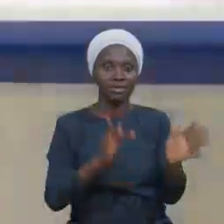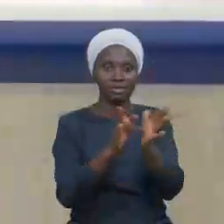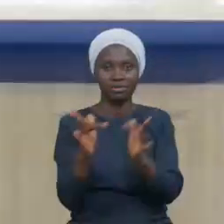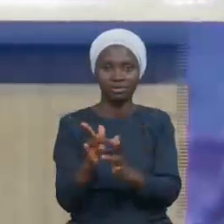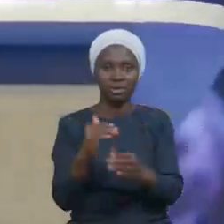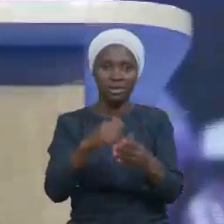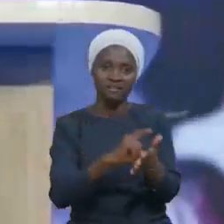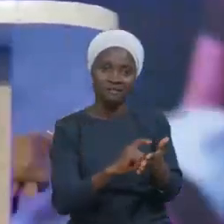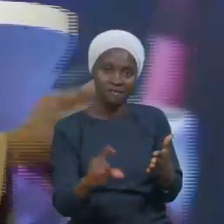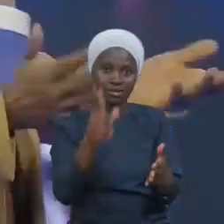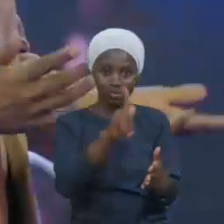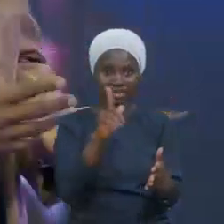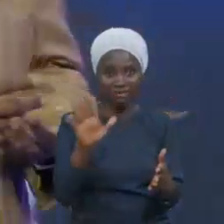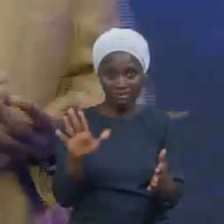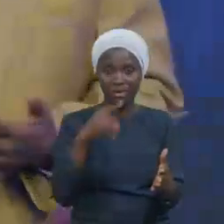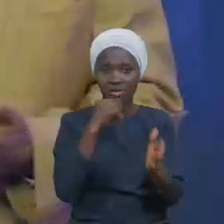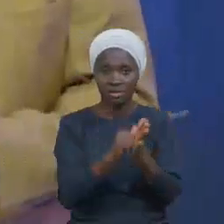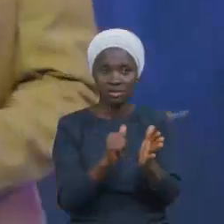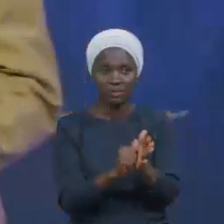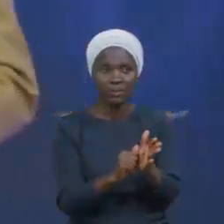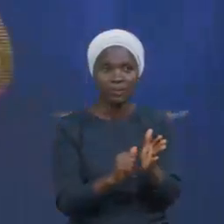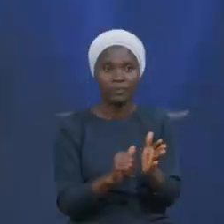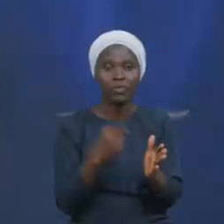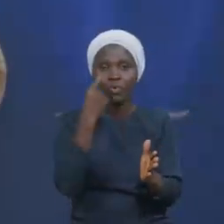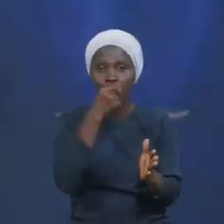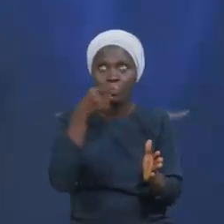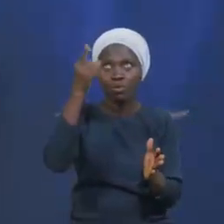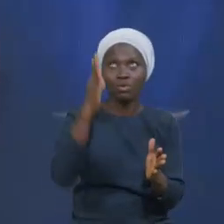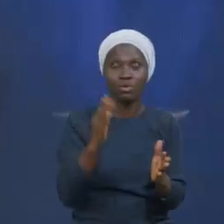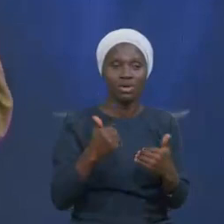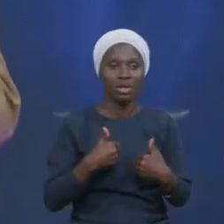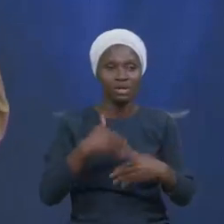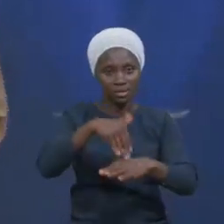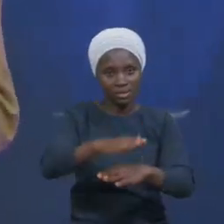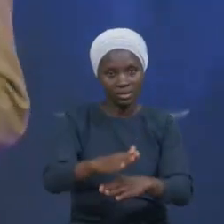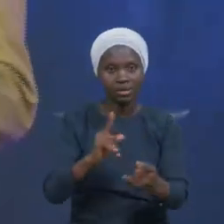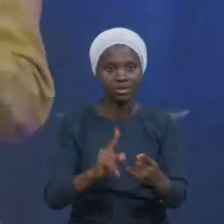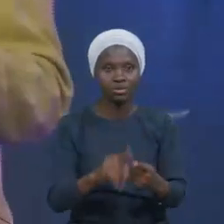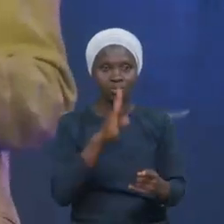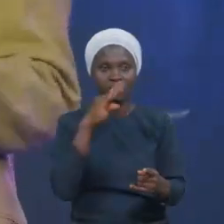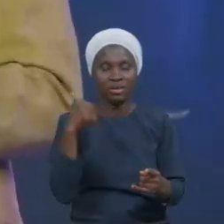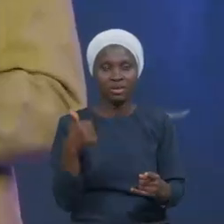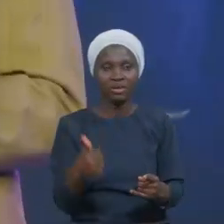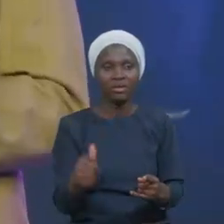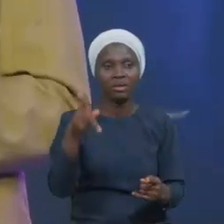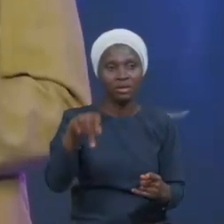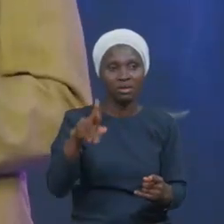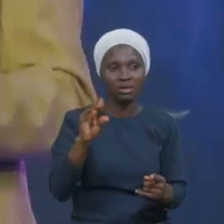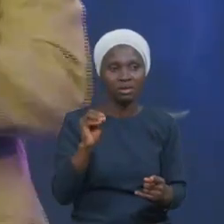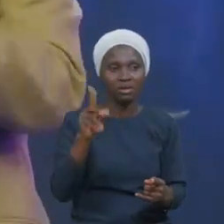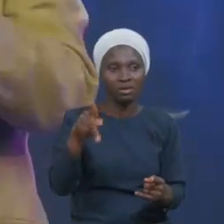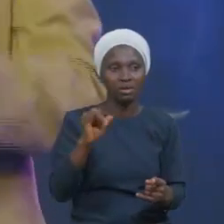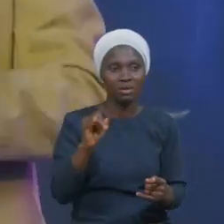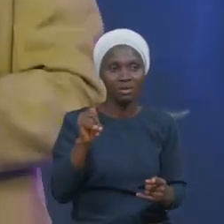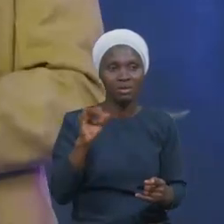verse 25, whom God has set forth to be a propitiation,